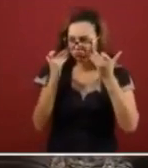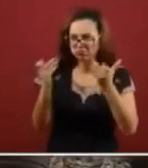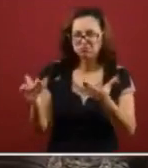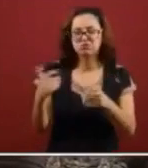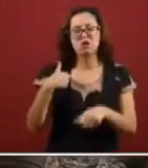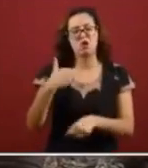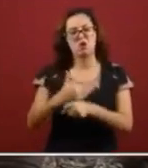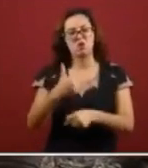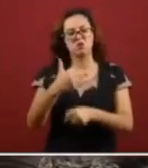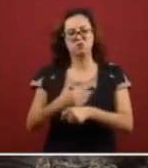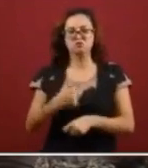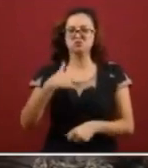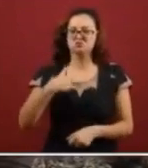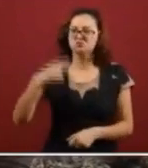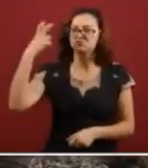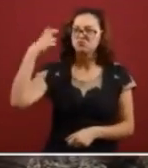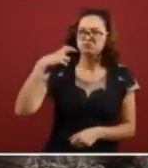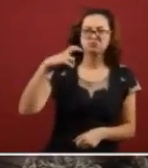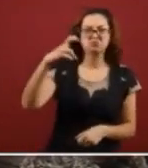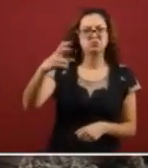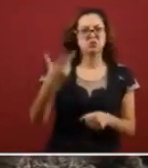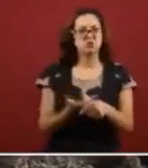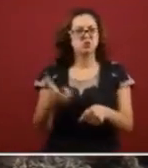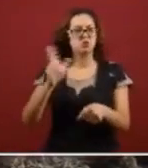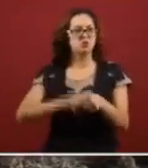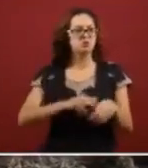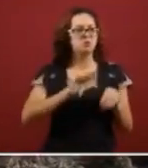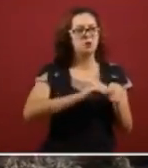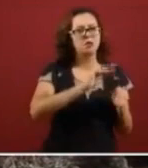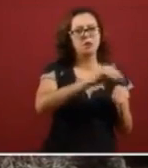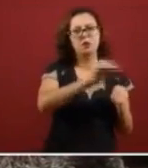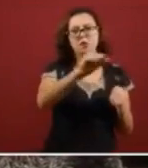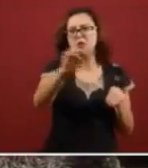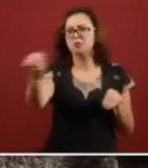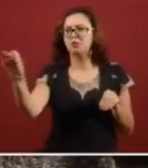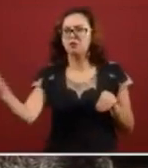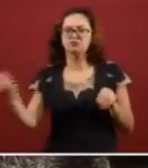ascertained that as I travel through the hospitals.